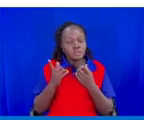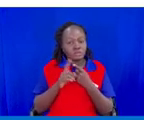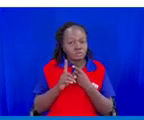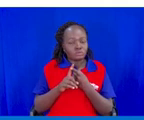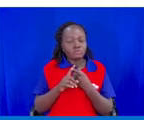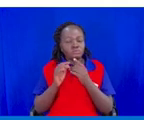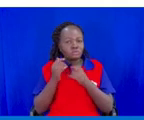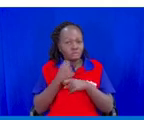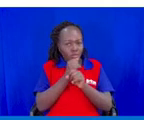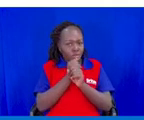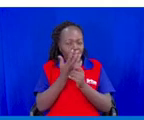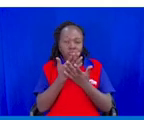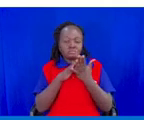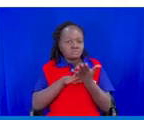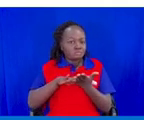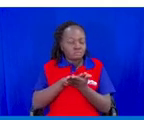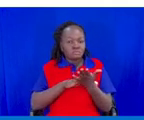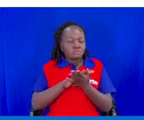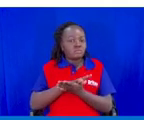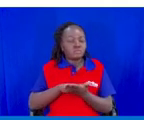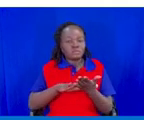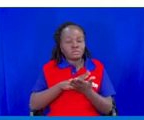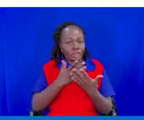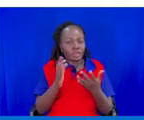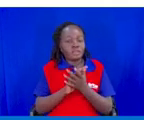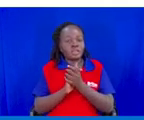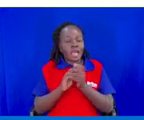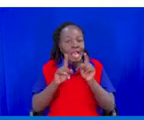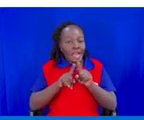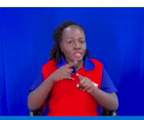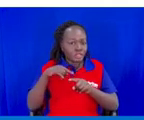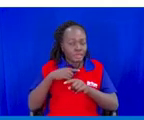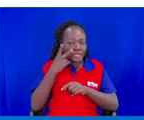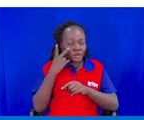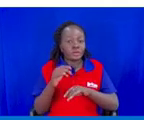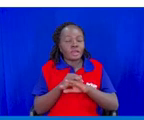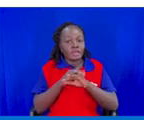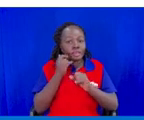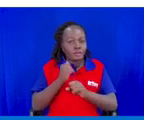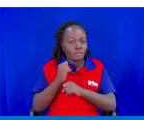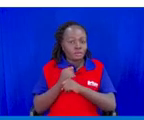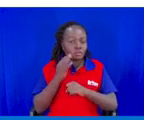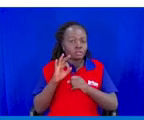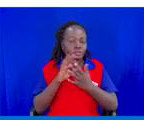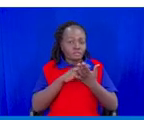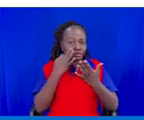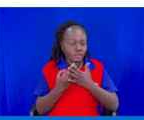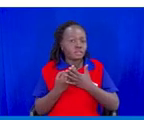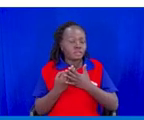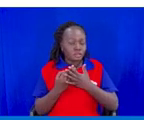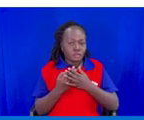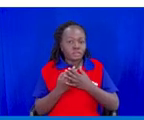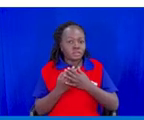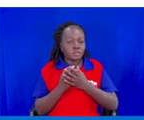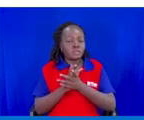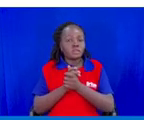crystallize the gains. As we look at the performance of the fund, while the equity performance